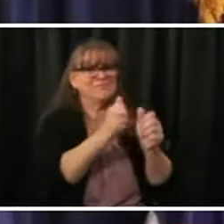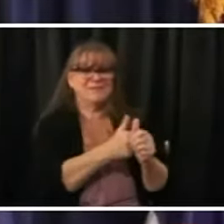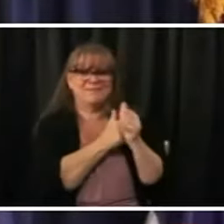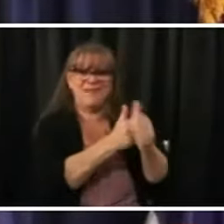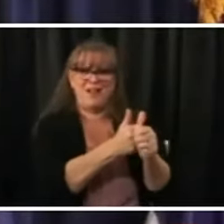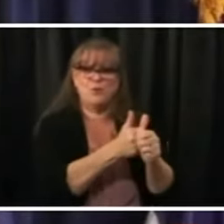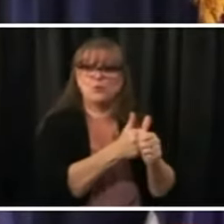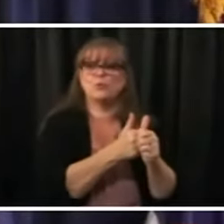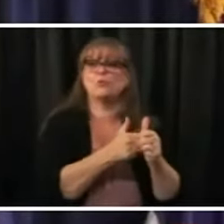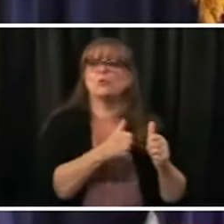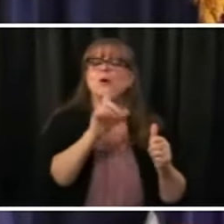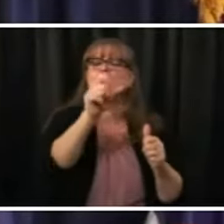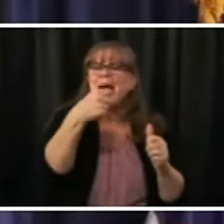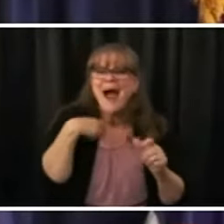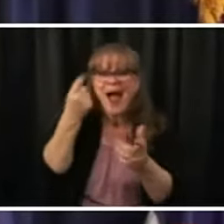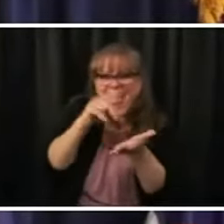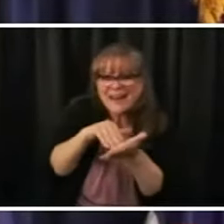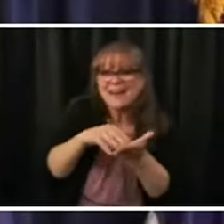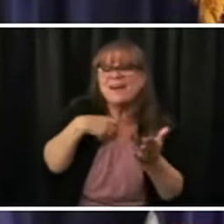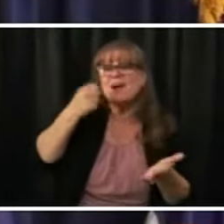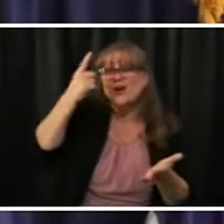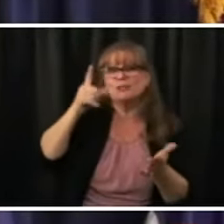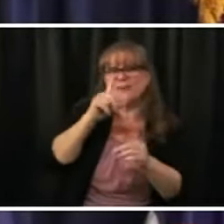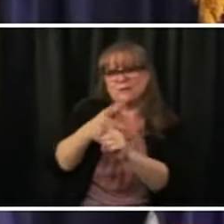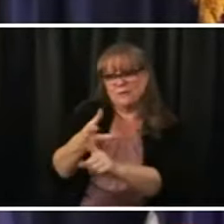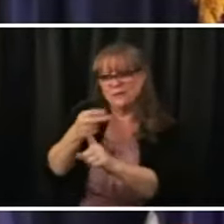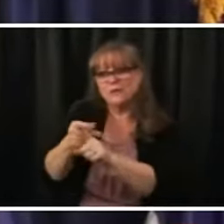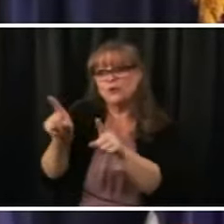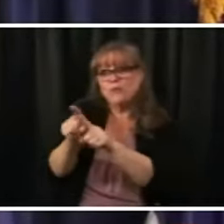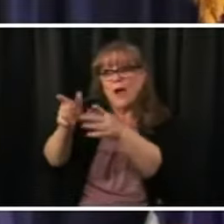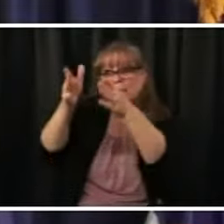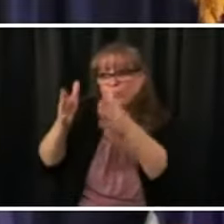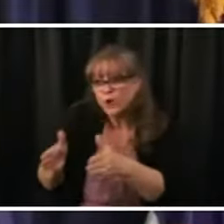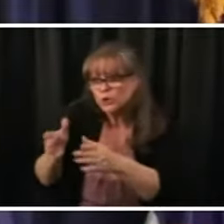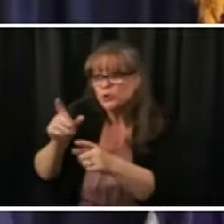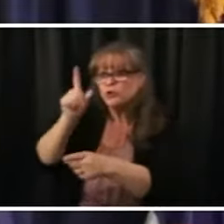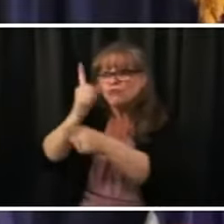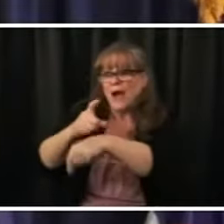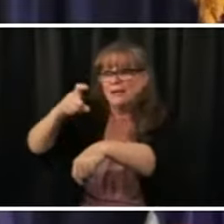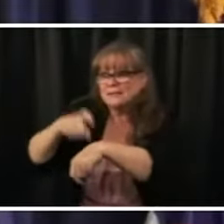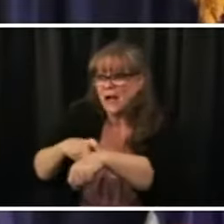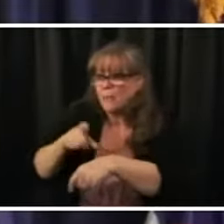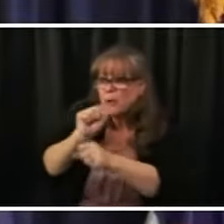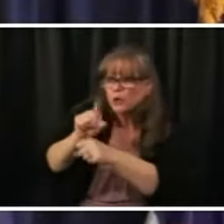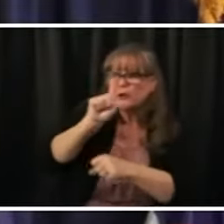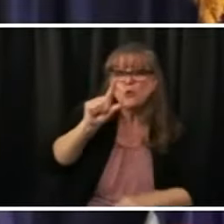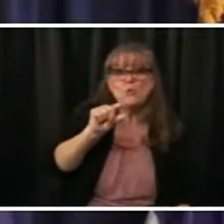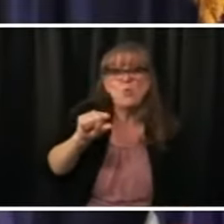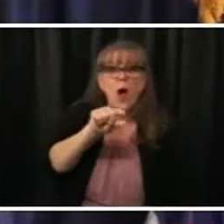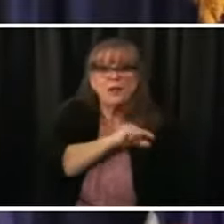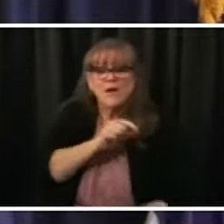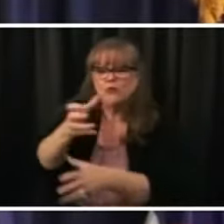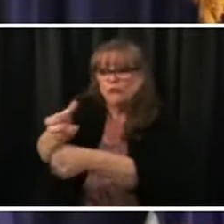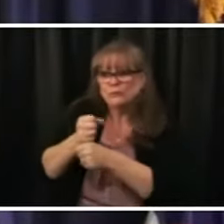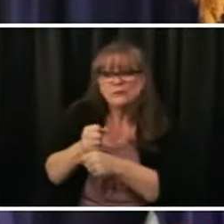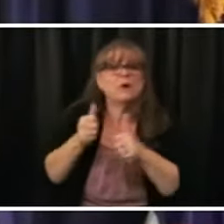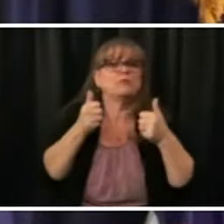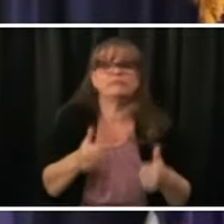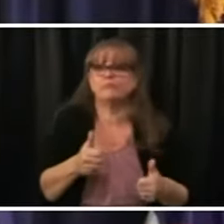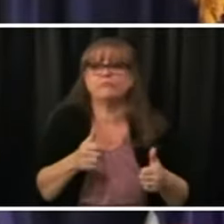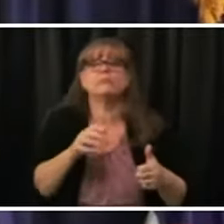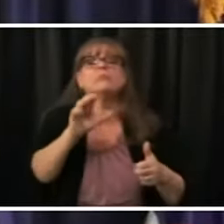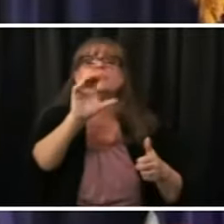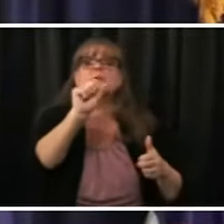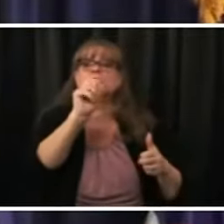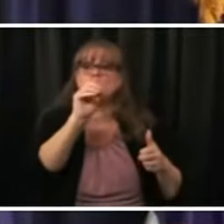is given to the right person at the right time who meets the eligibility criteria. But with that many vaccines, you'll find some cases where